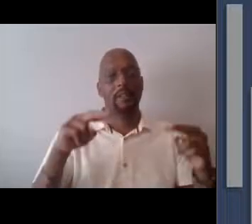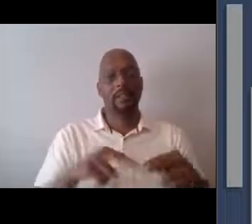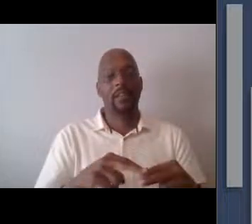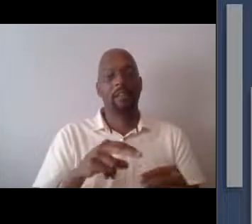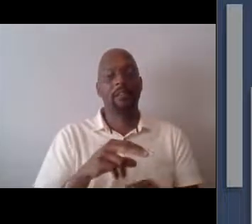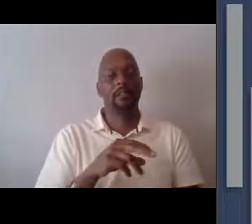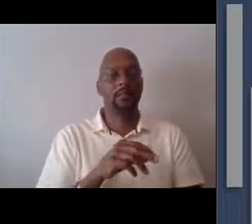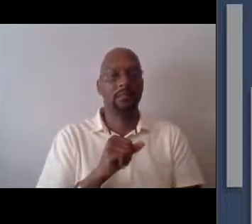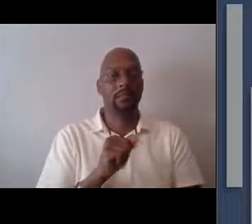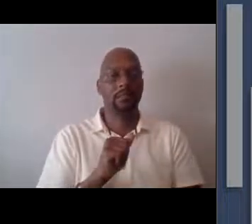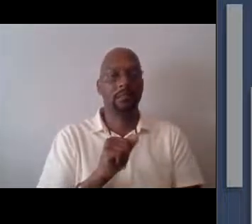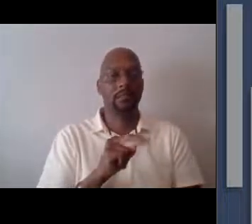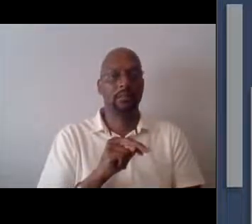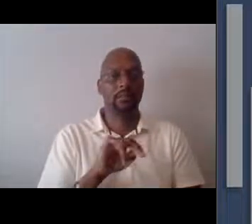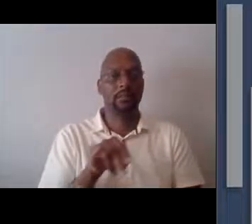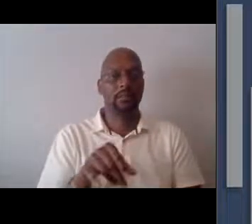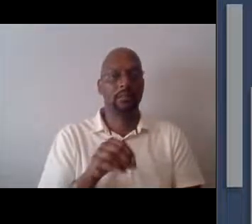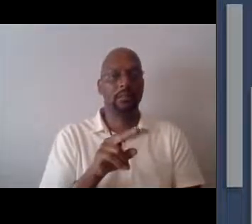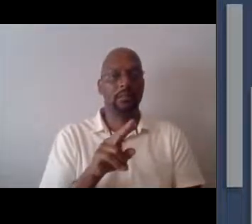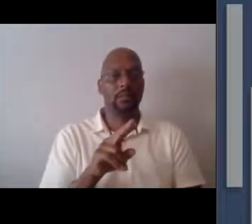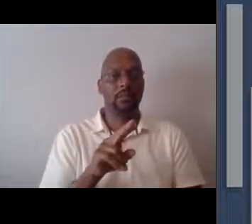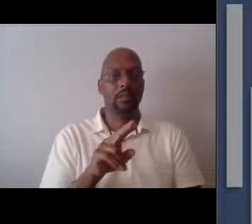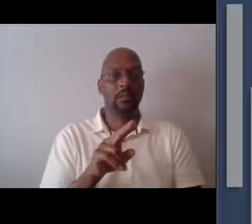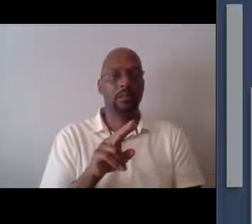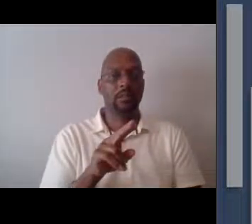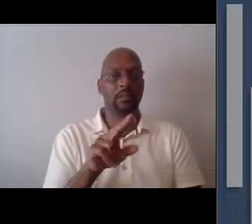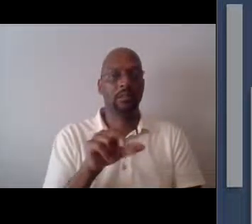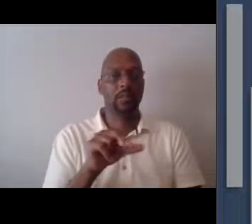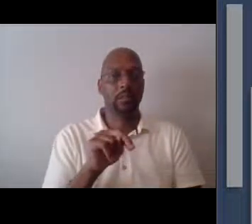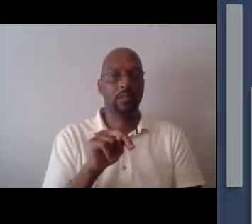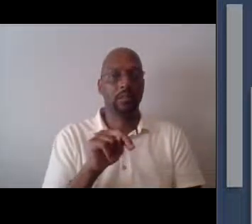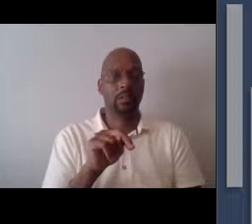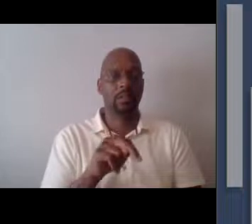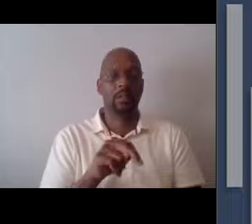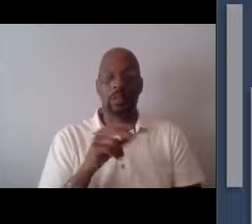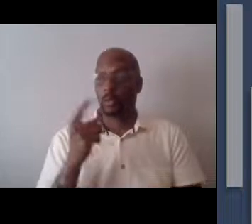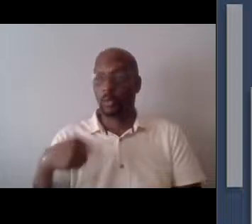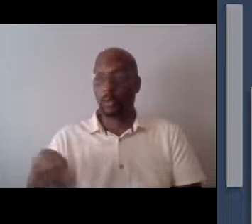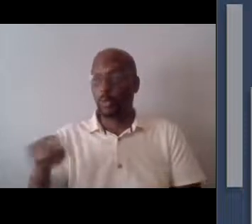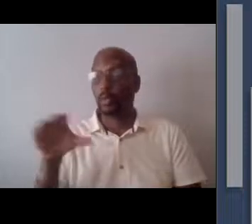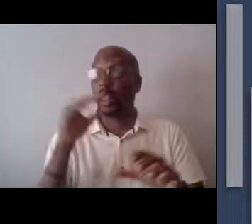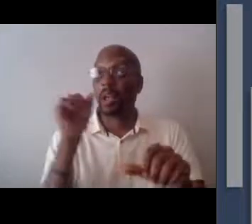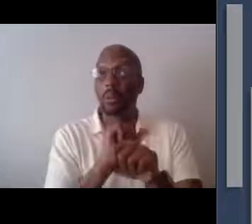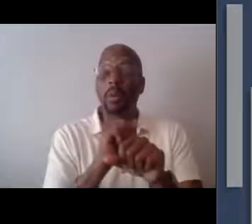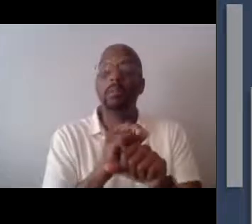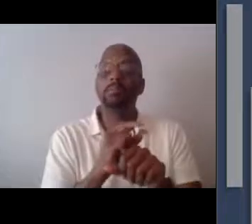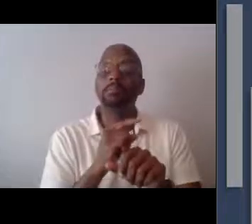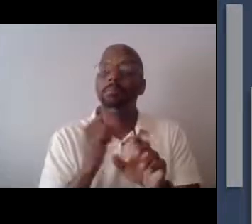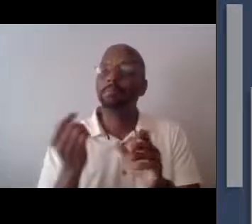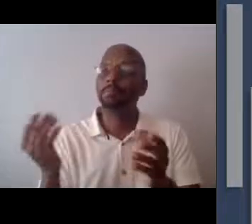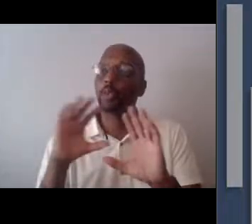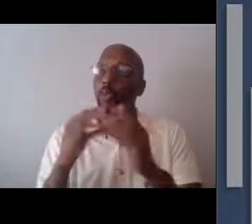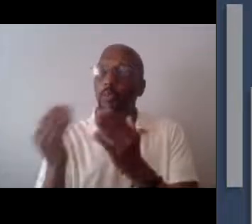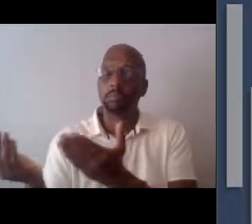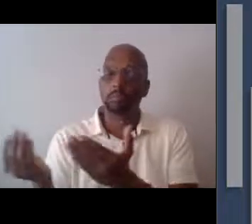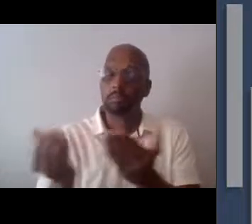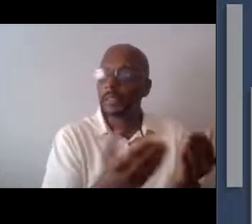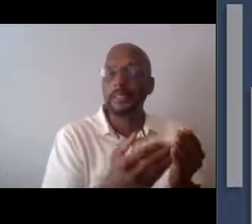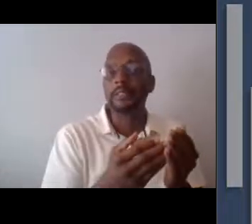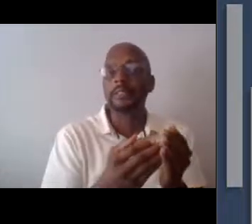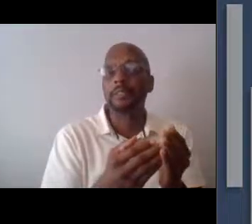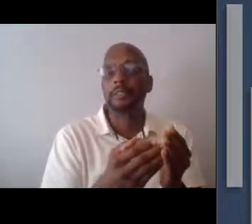did a lot of work of making sure that you brought in a group that represents who we all said, we